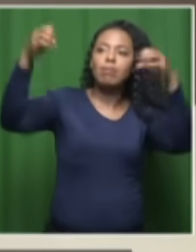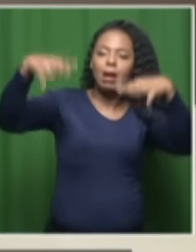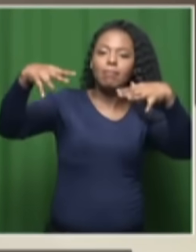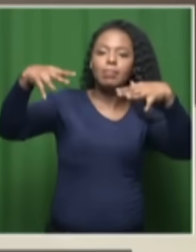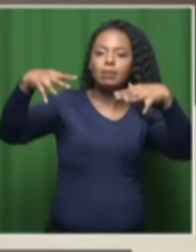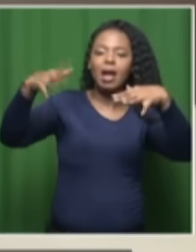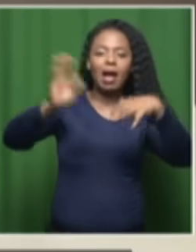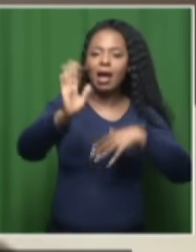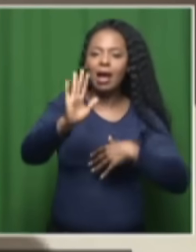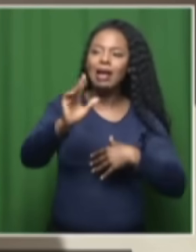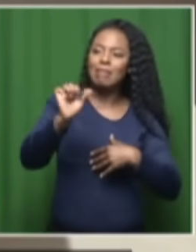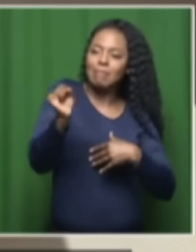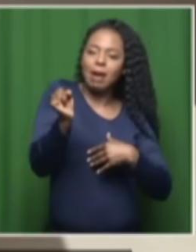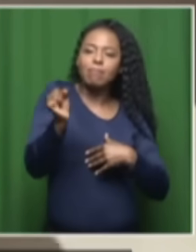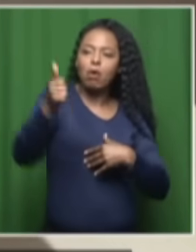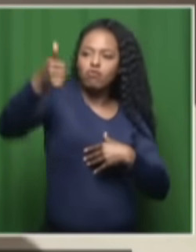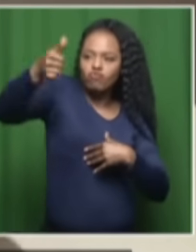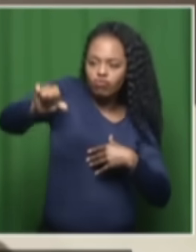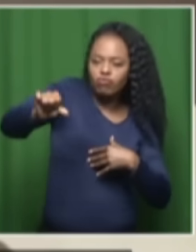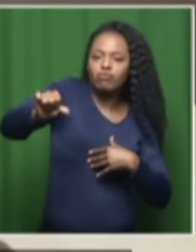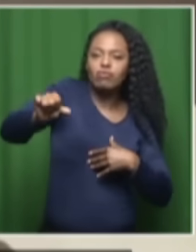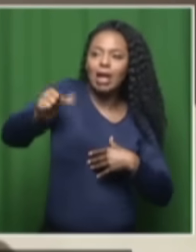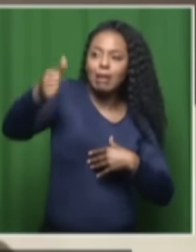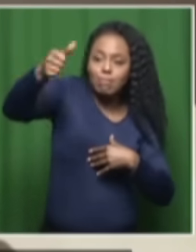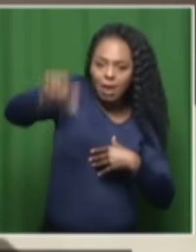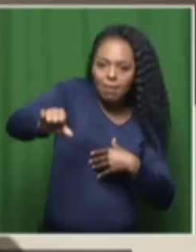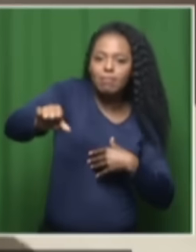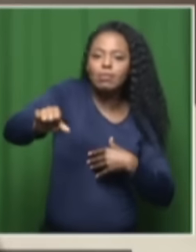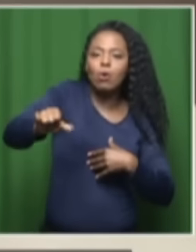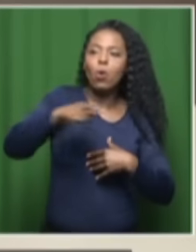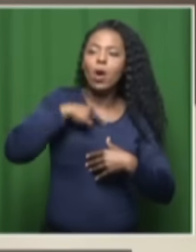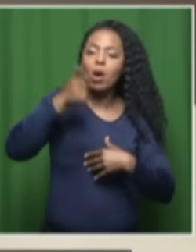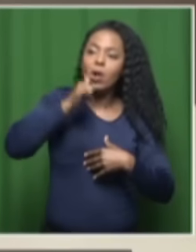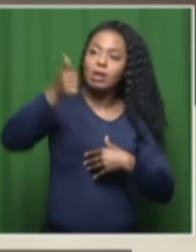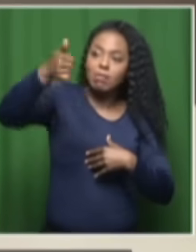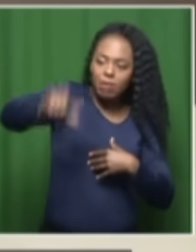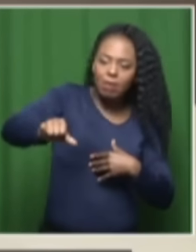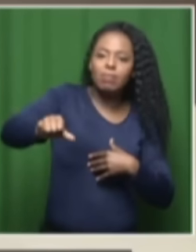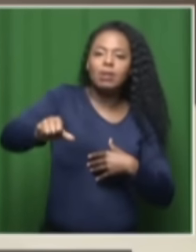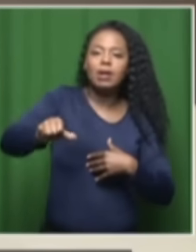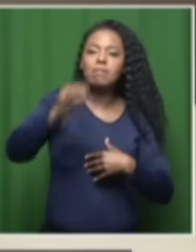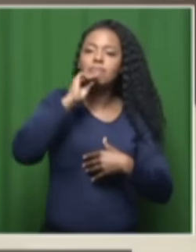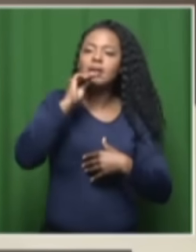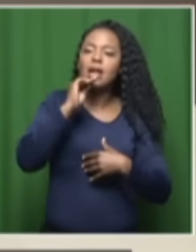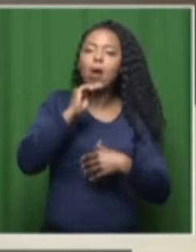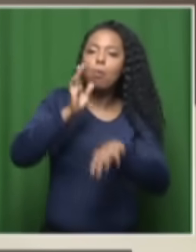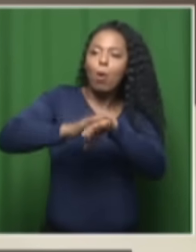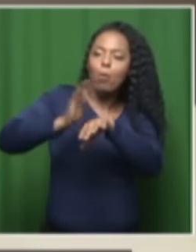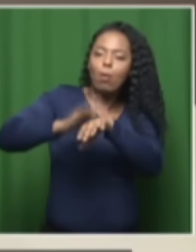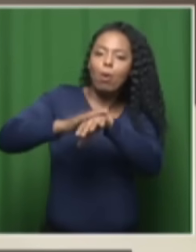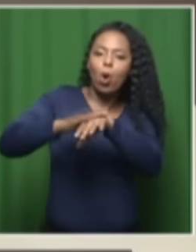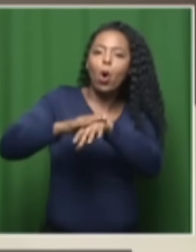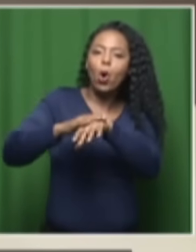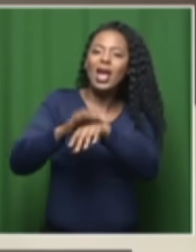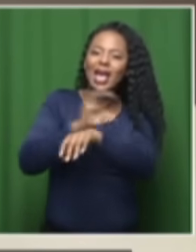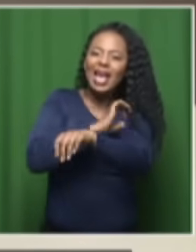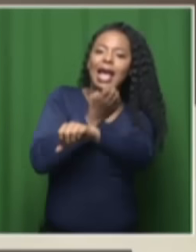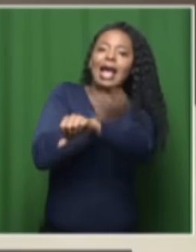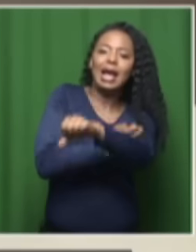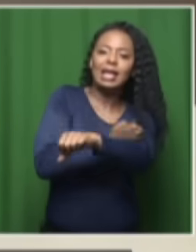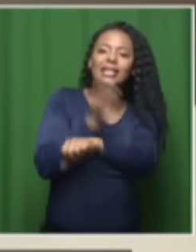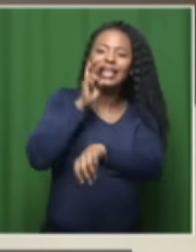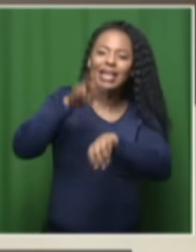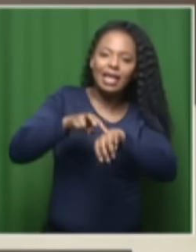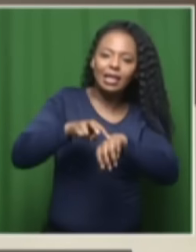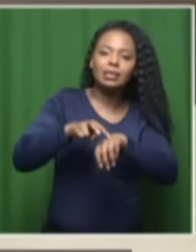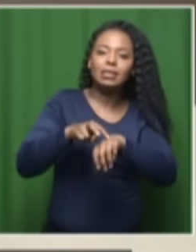to curtail. So they reduce their load and are able collectively to save us